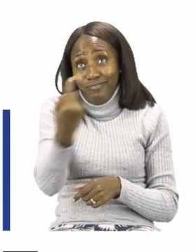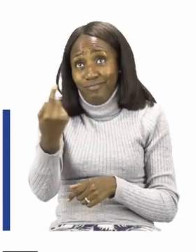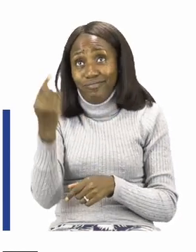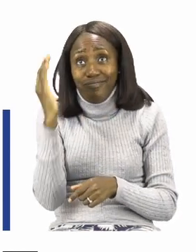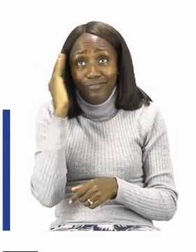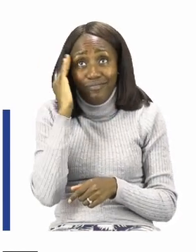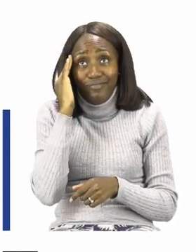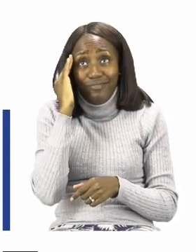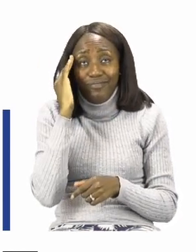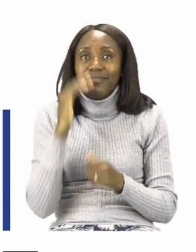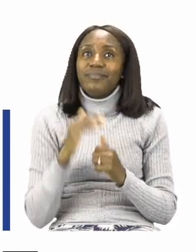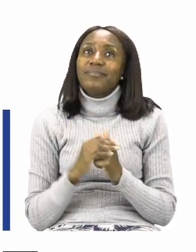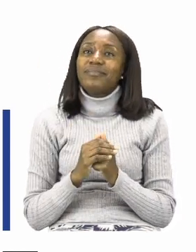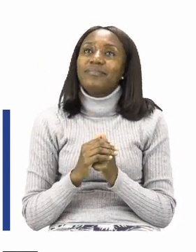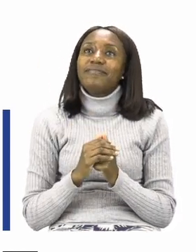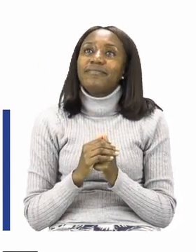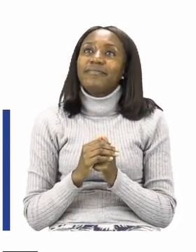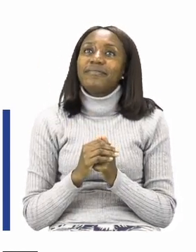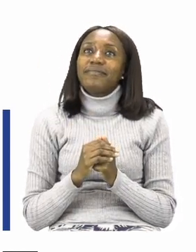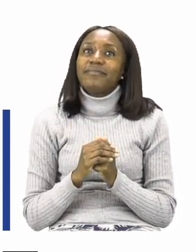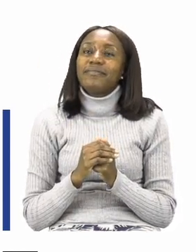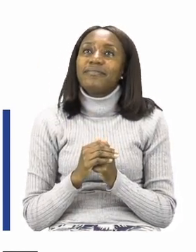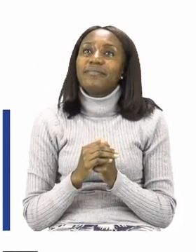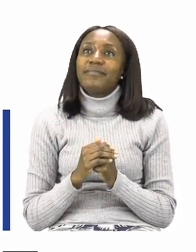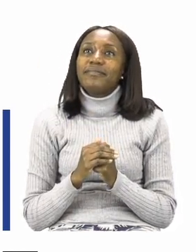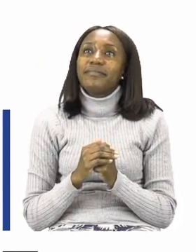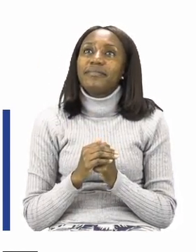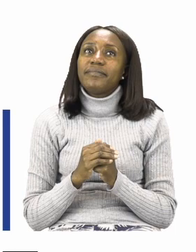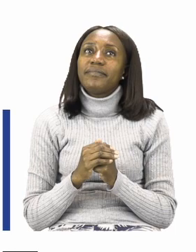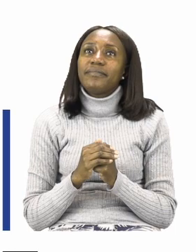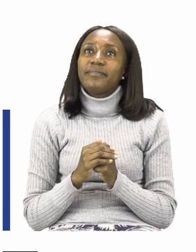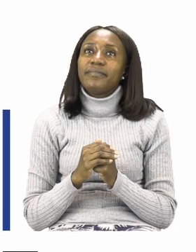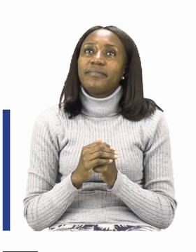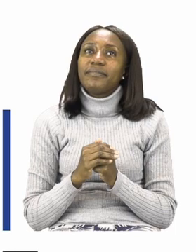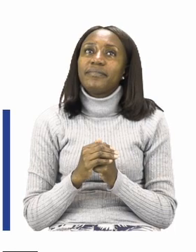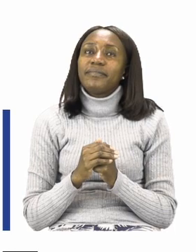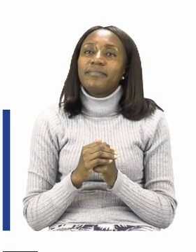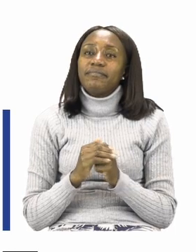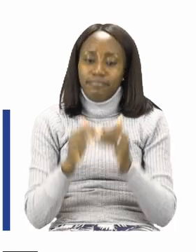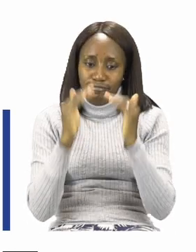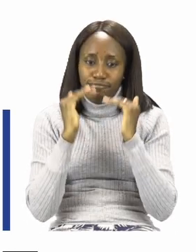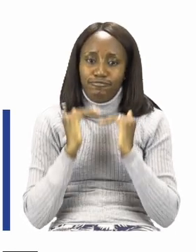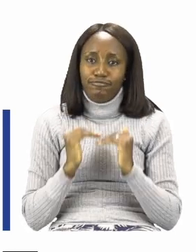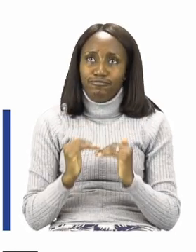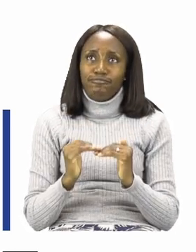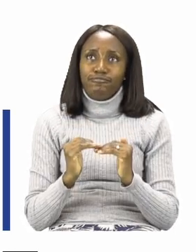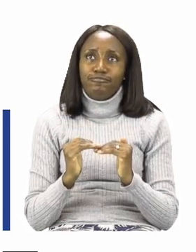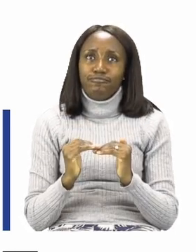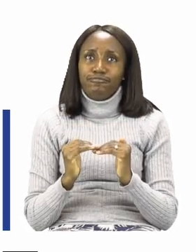In the next part of our lesson, we're going to continue to page